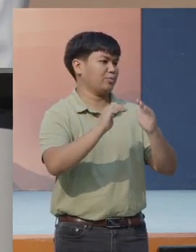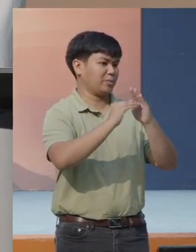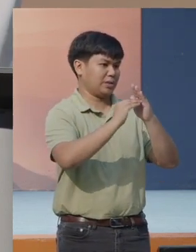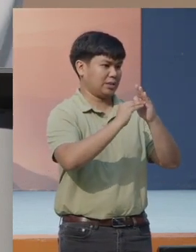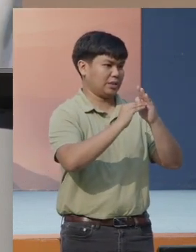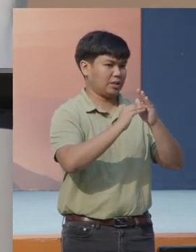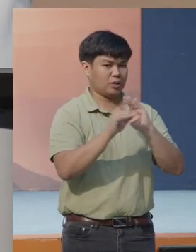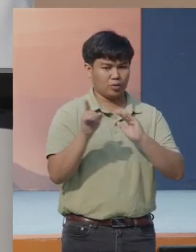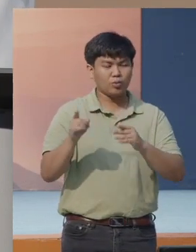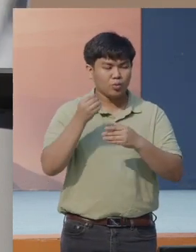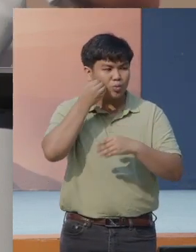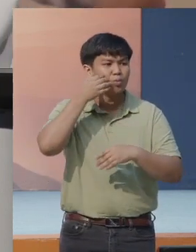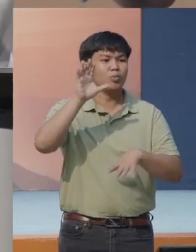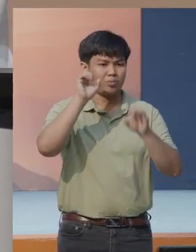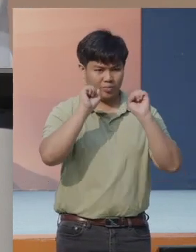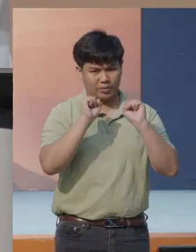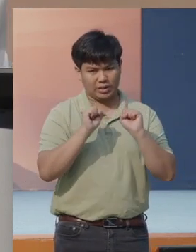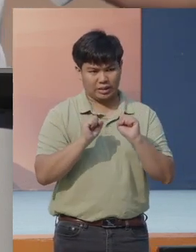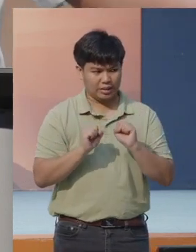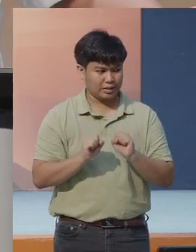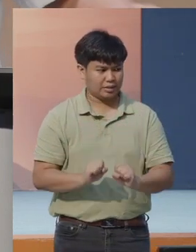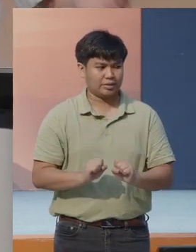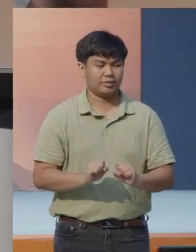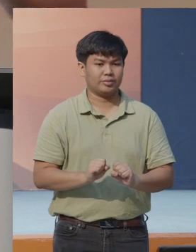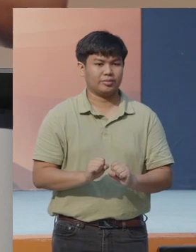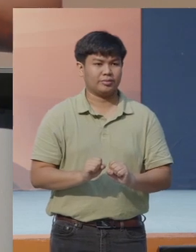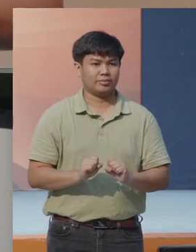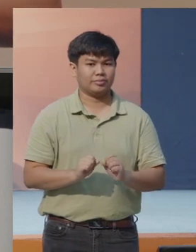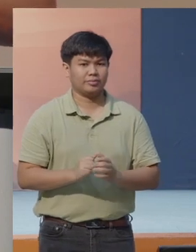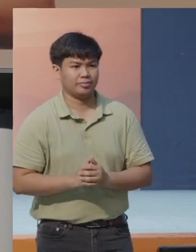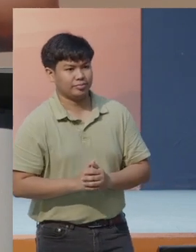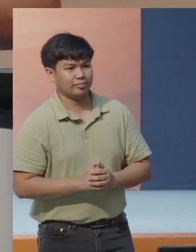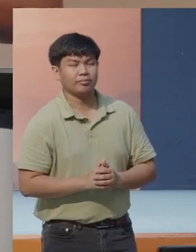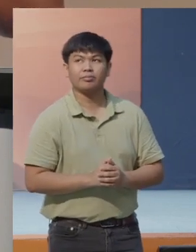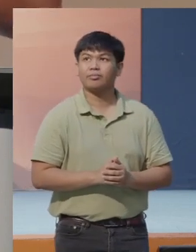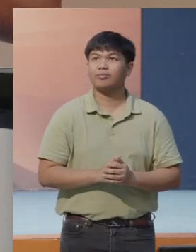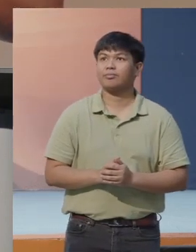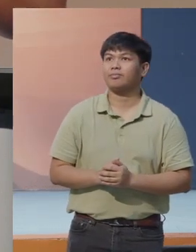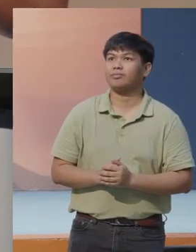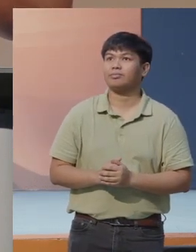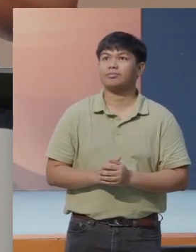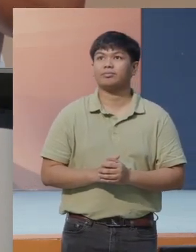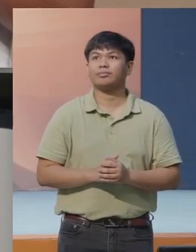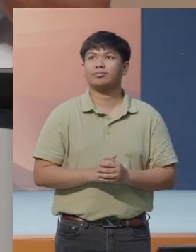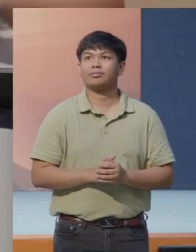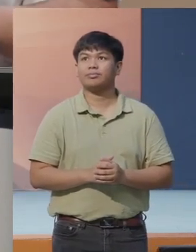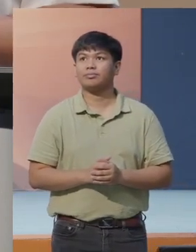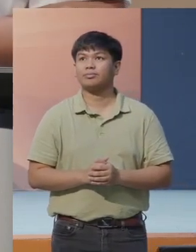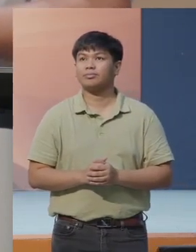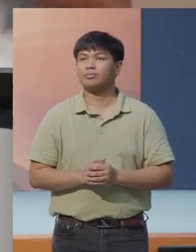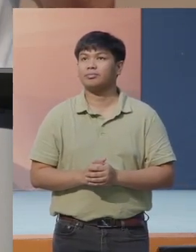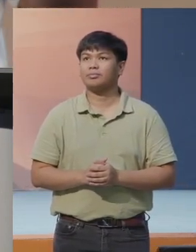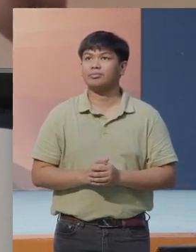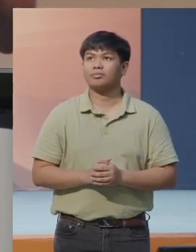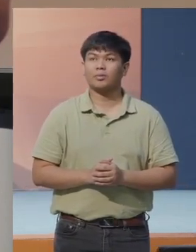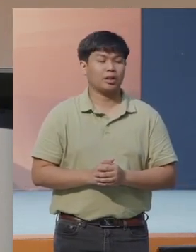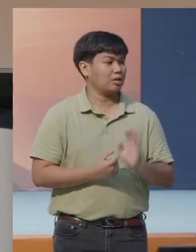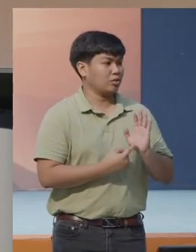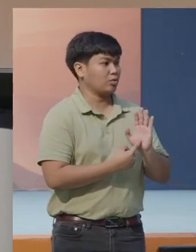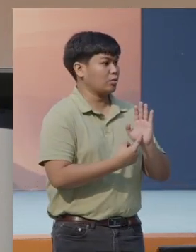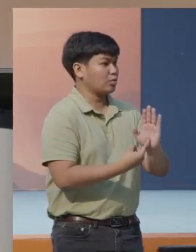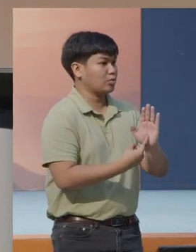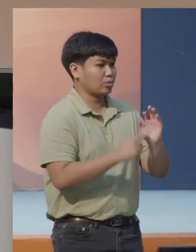his own town, his own home, to the town from which he fled. So para